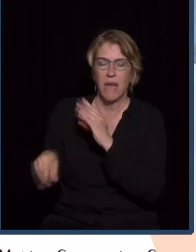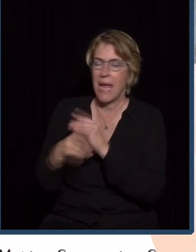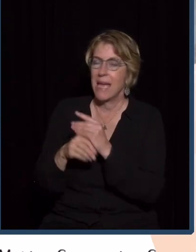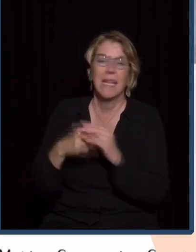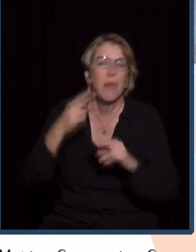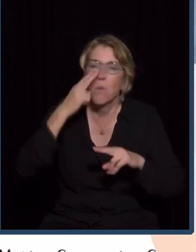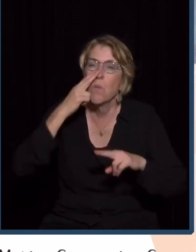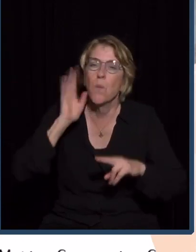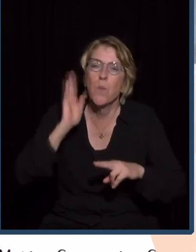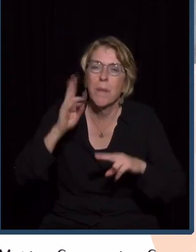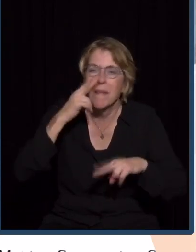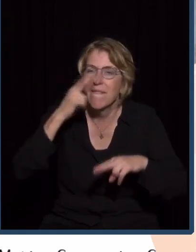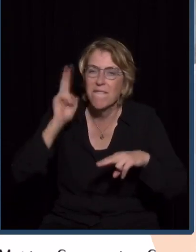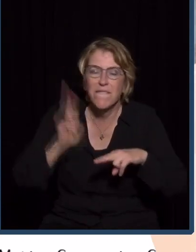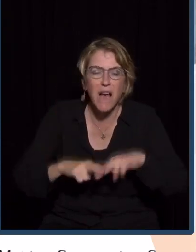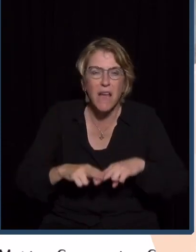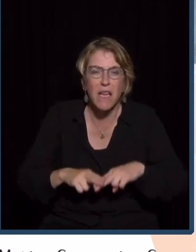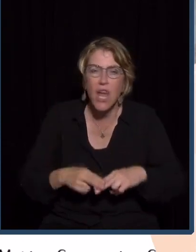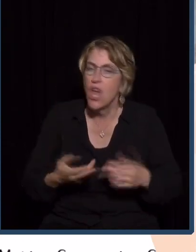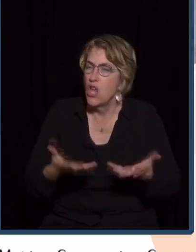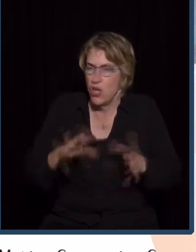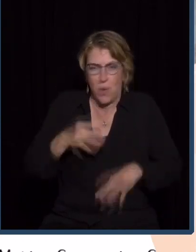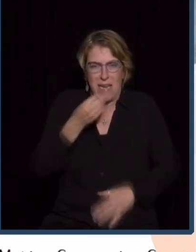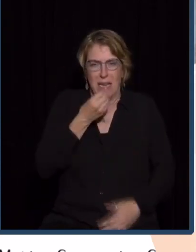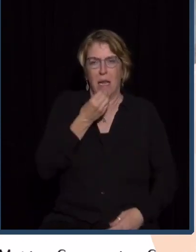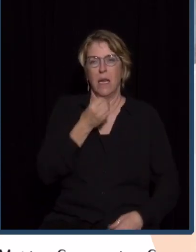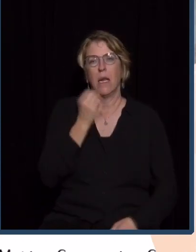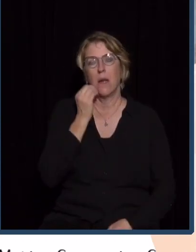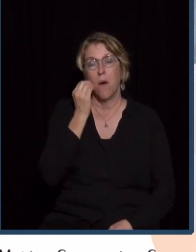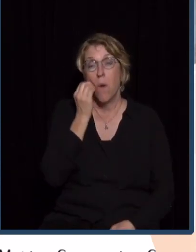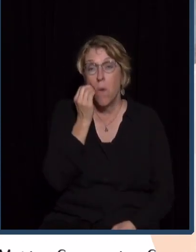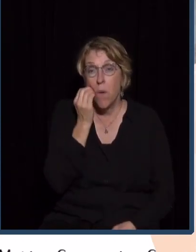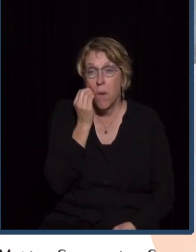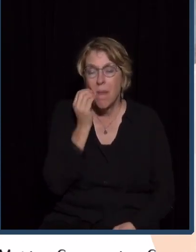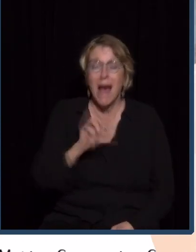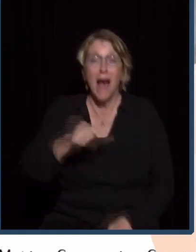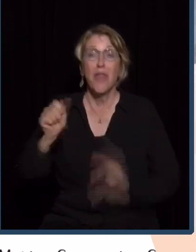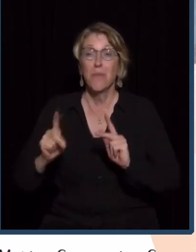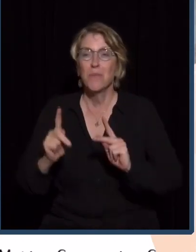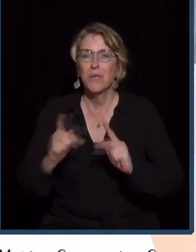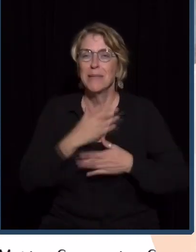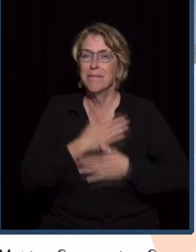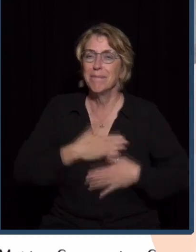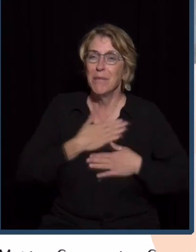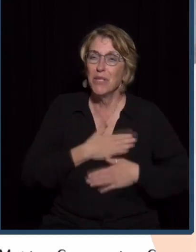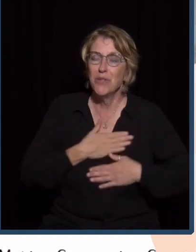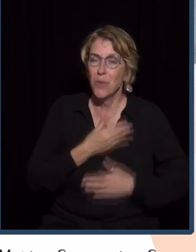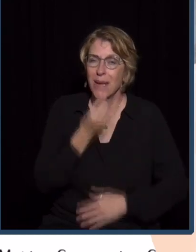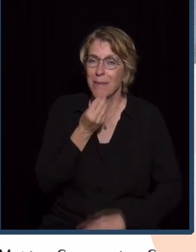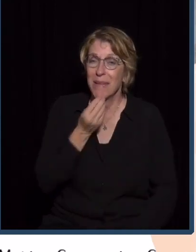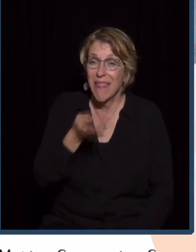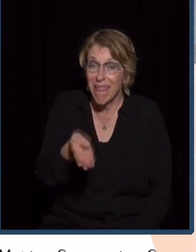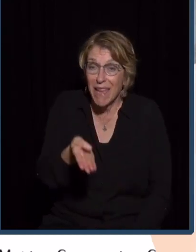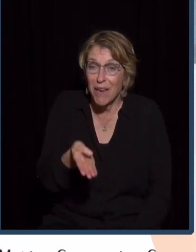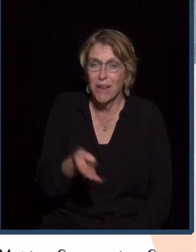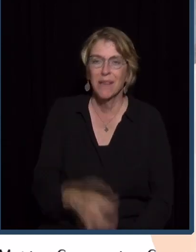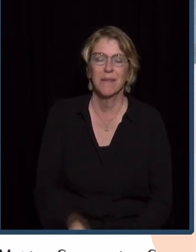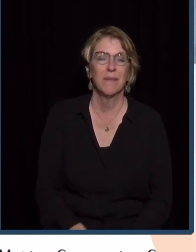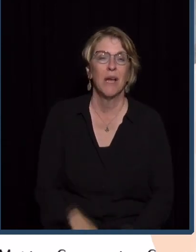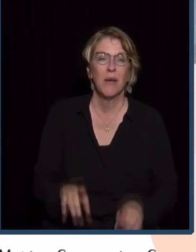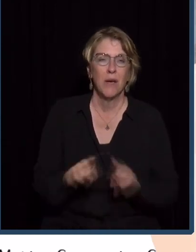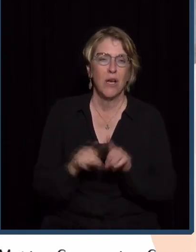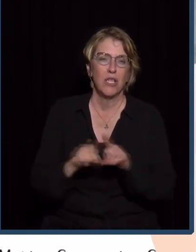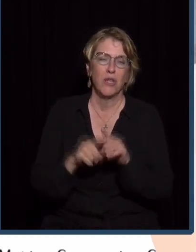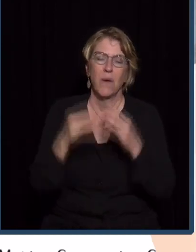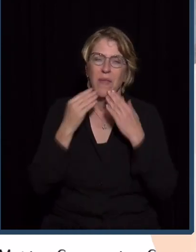to be eating at home while someone else out there is eating this meal, okay? So go ahead and bid. You will be very sad if you don't. A special thanks